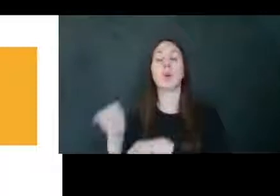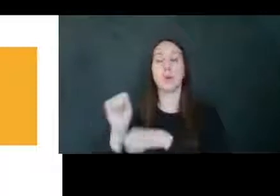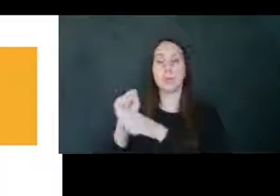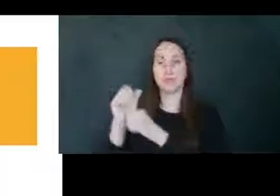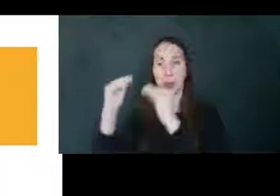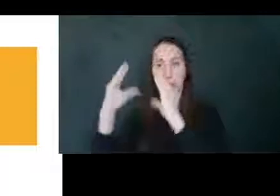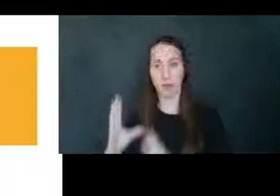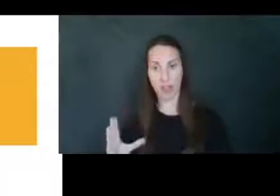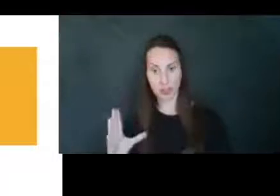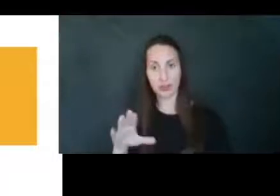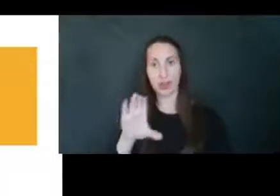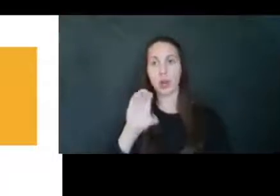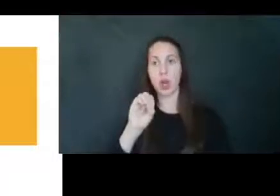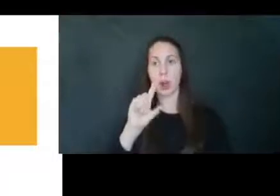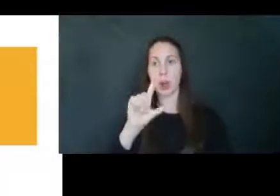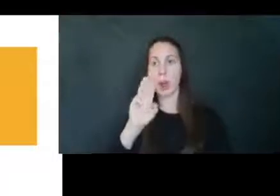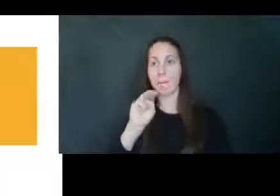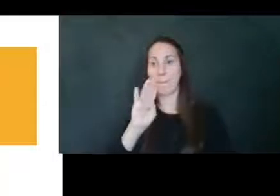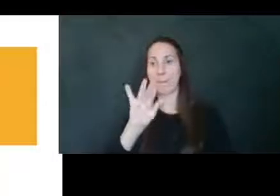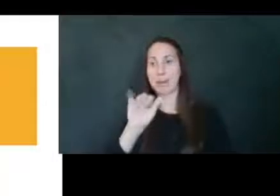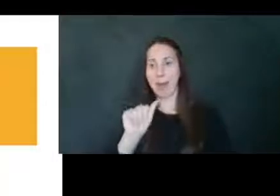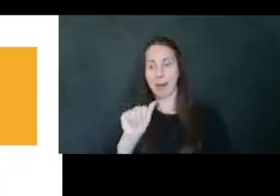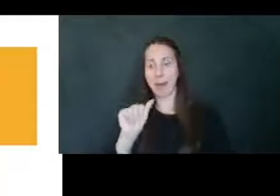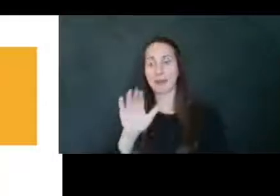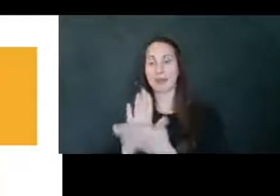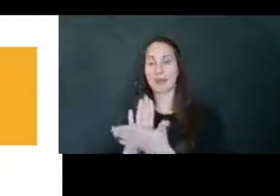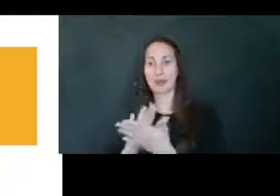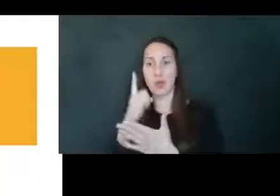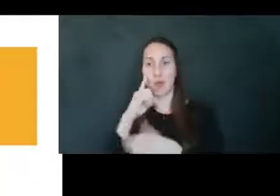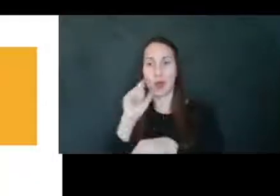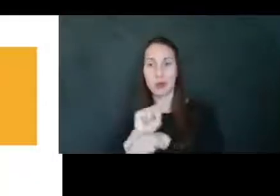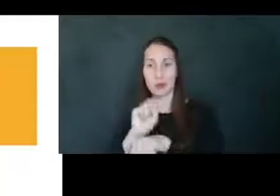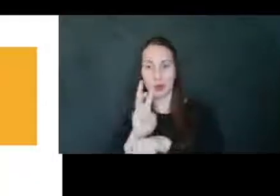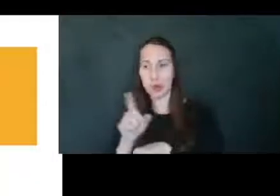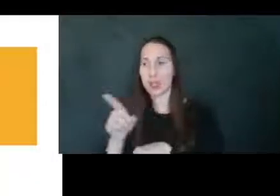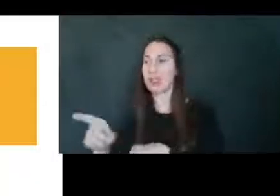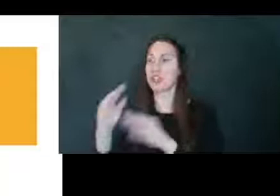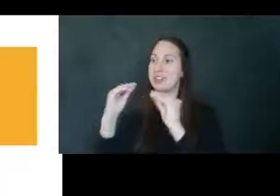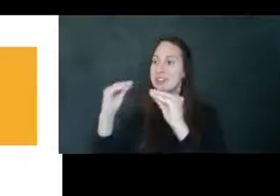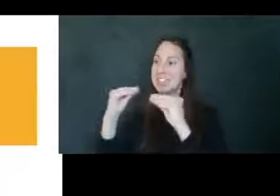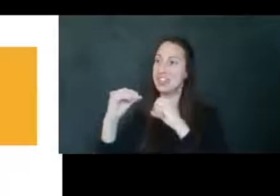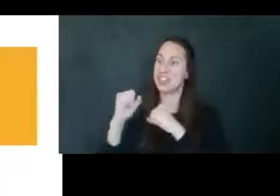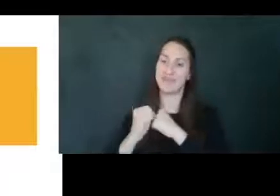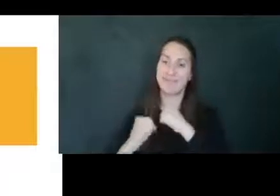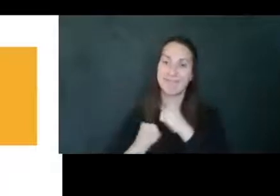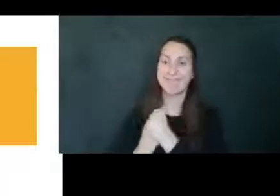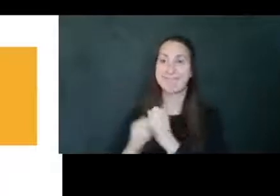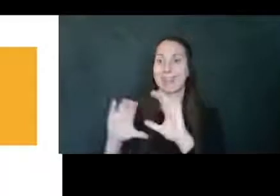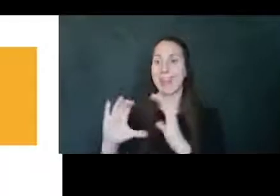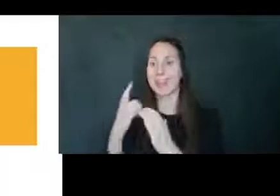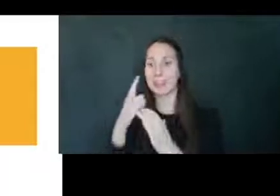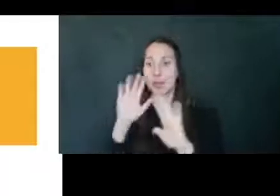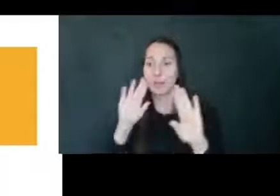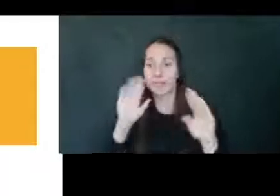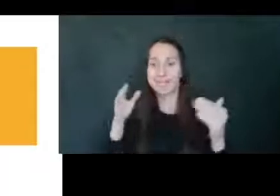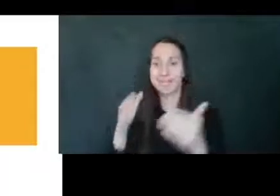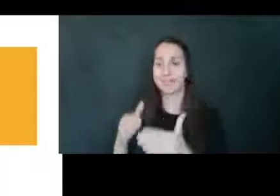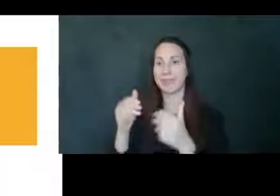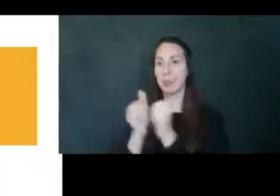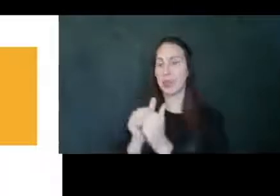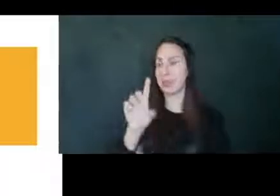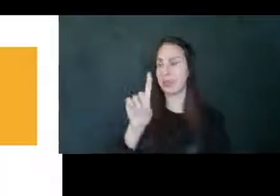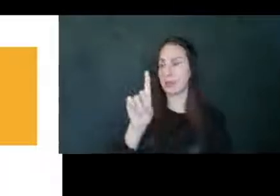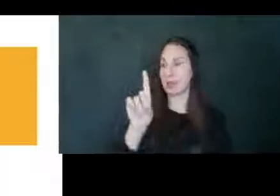School of Social Work, where she teaches foundation courses with a focus on diversity and disability to